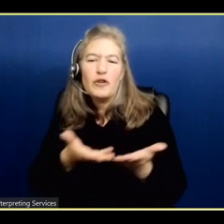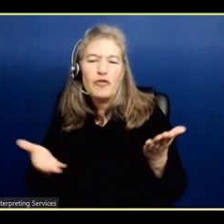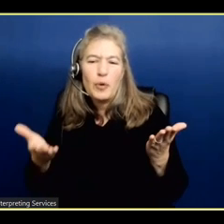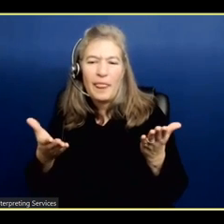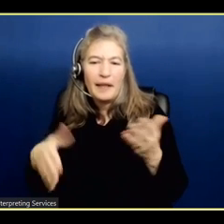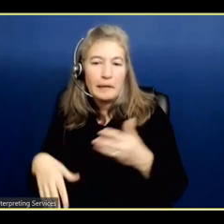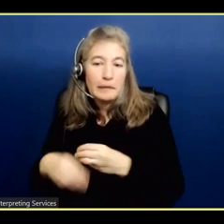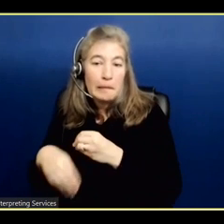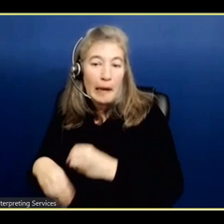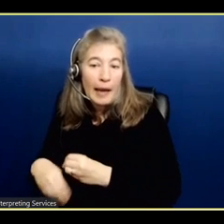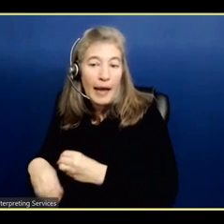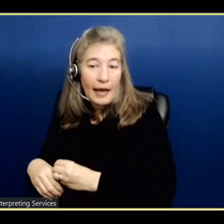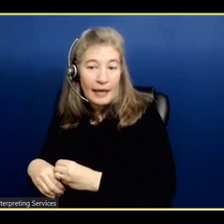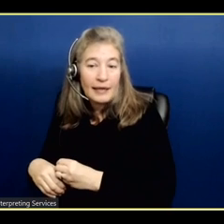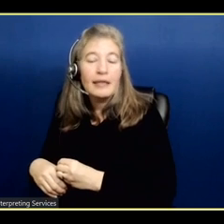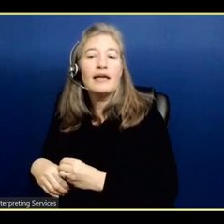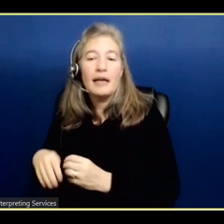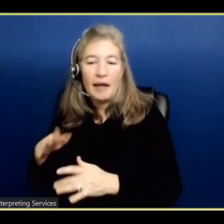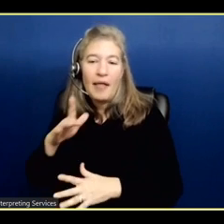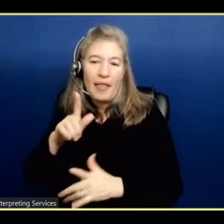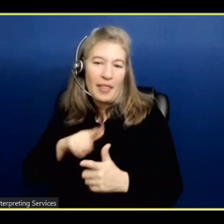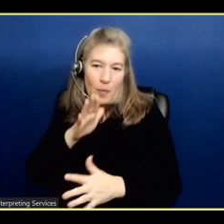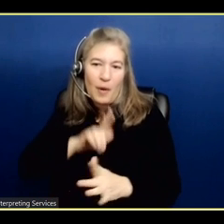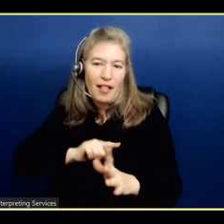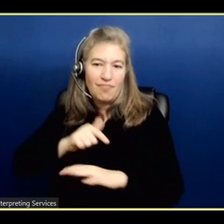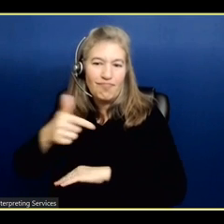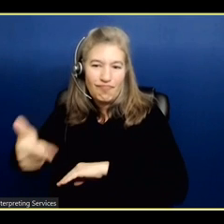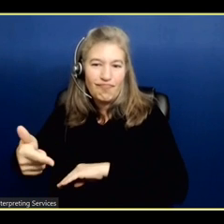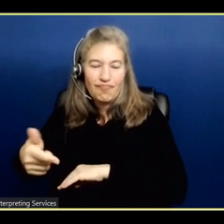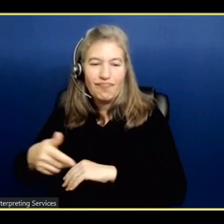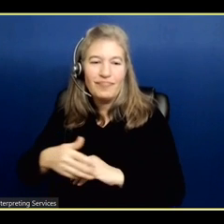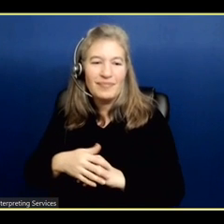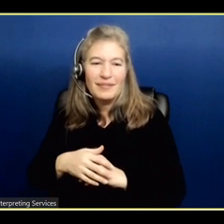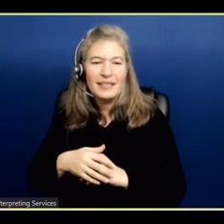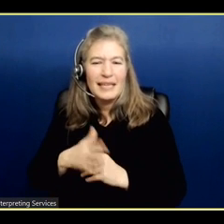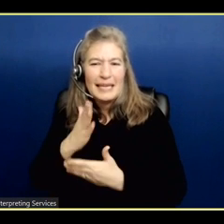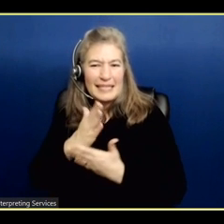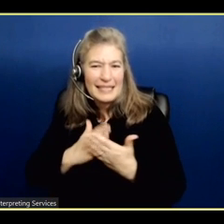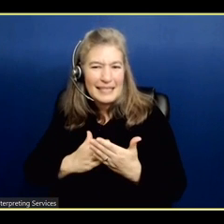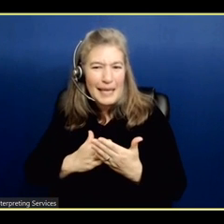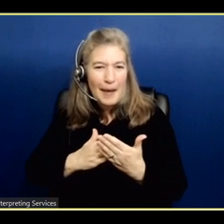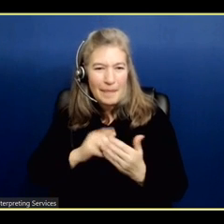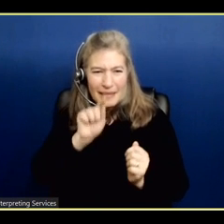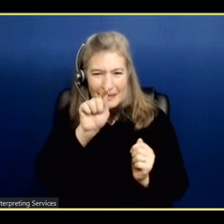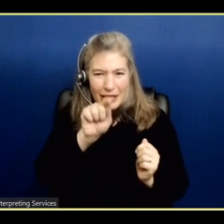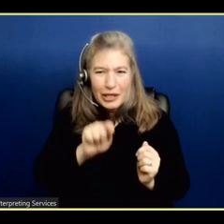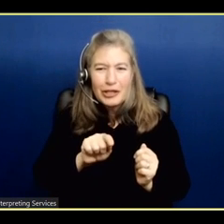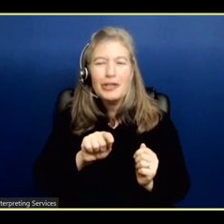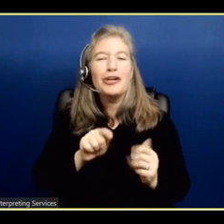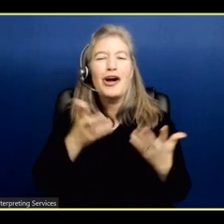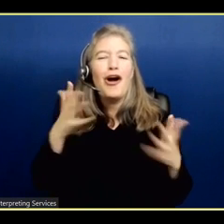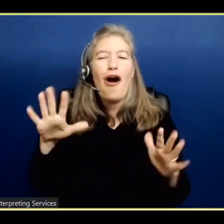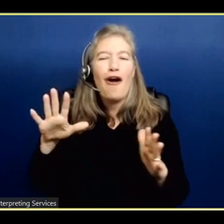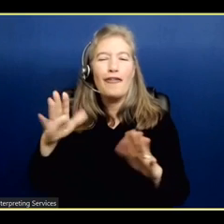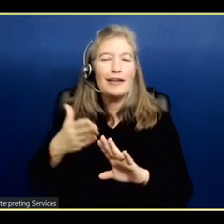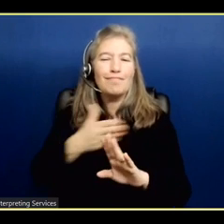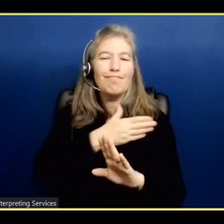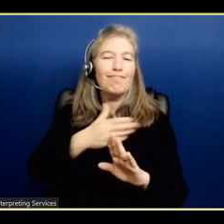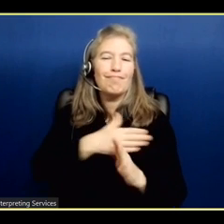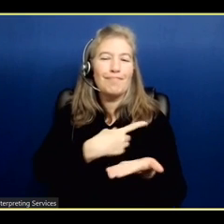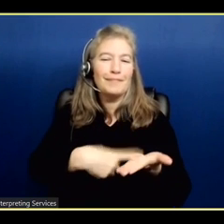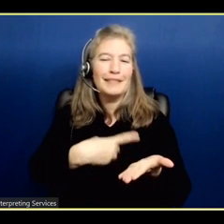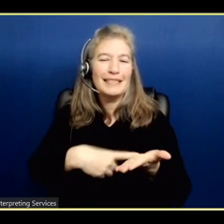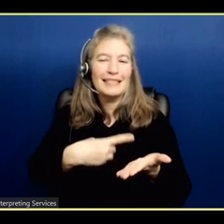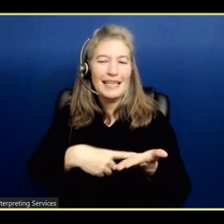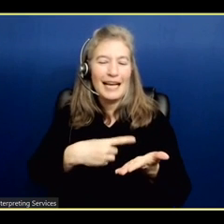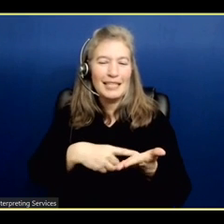time like this, we all want to do everything for everyone. And it's been important for us to take a moment to pause and remember what it is each of